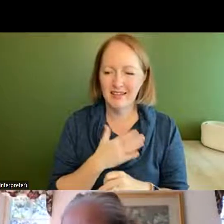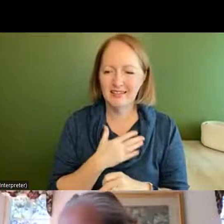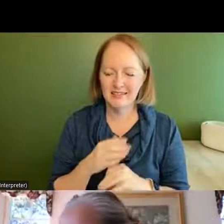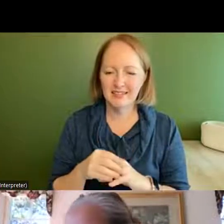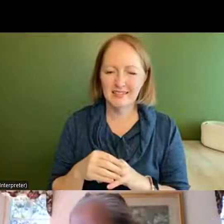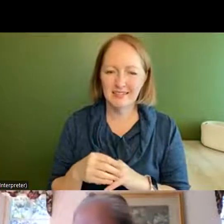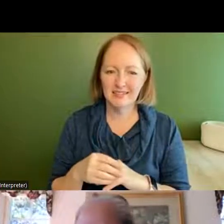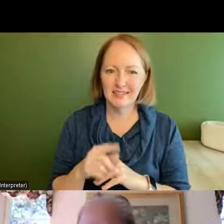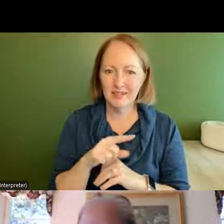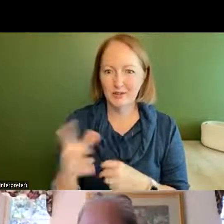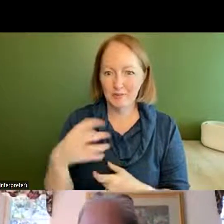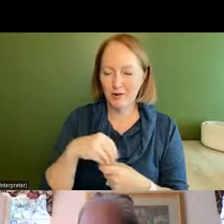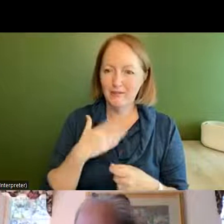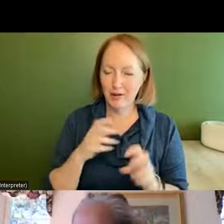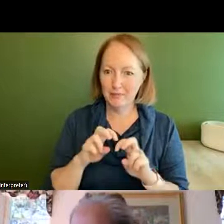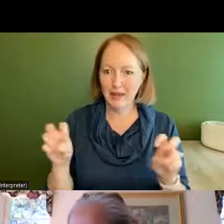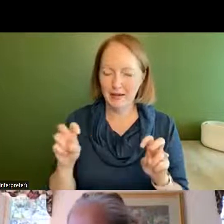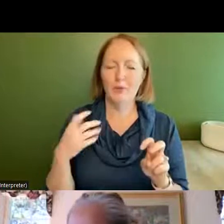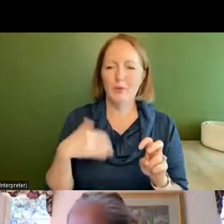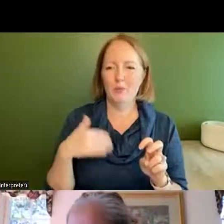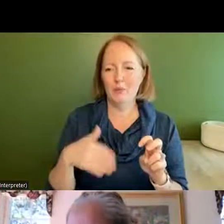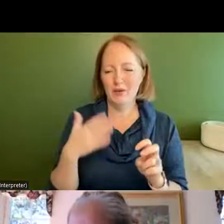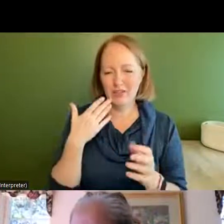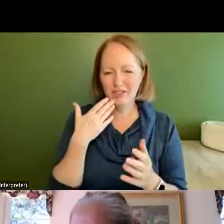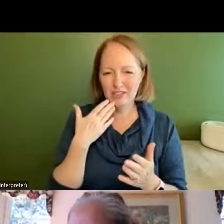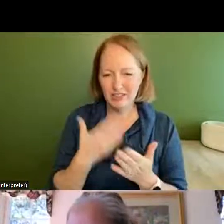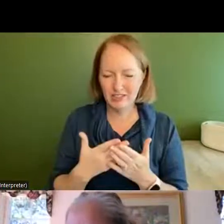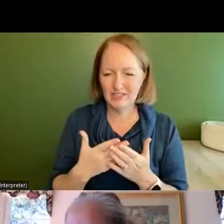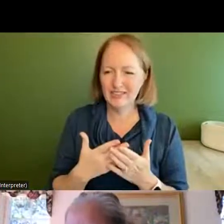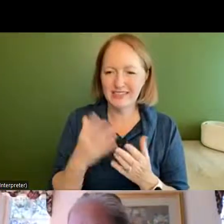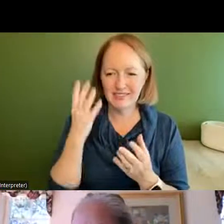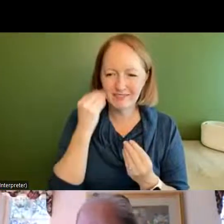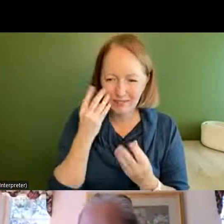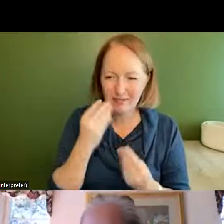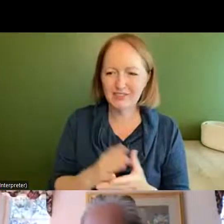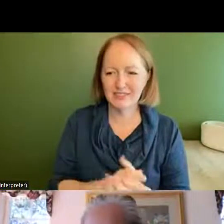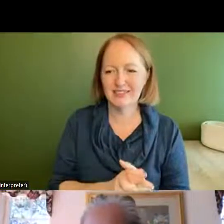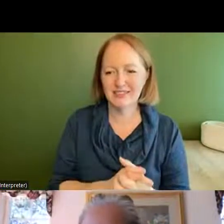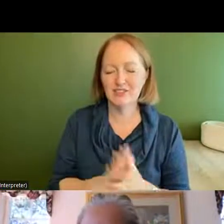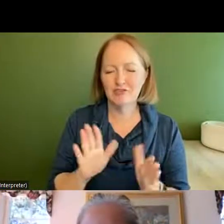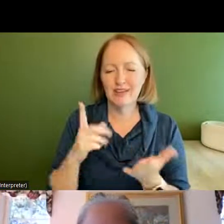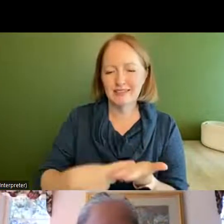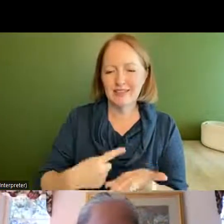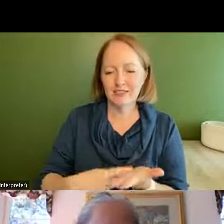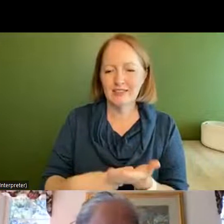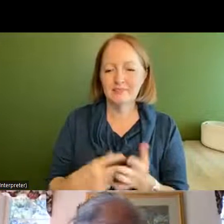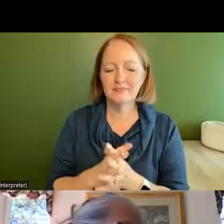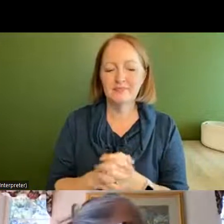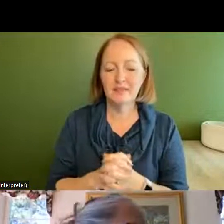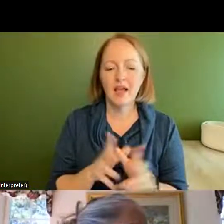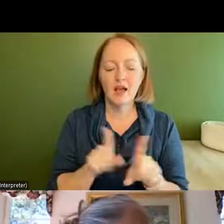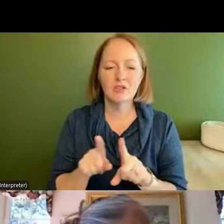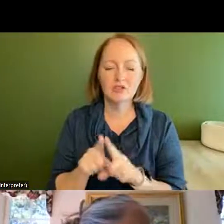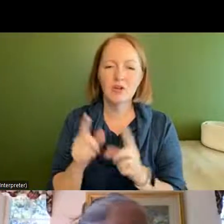you all are part of our panel, because this is all very great info and great discussion. But I also want